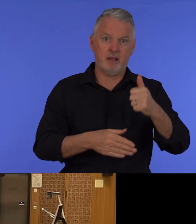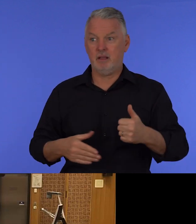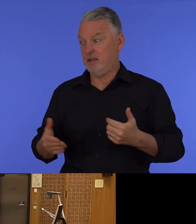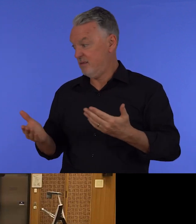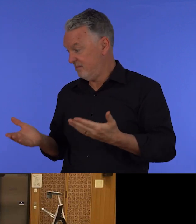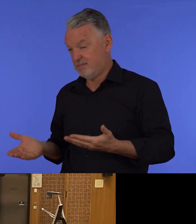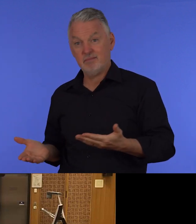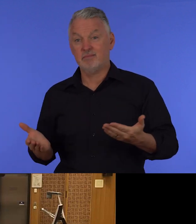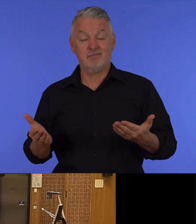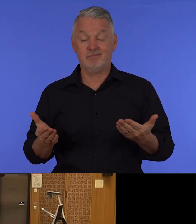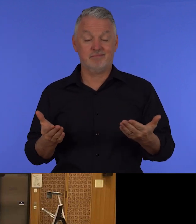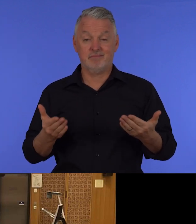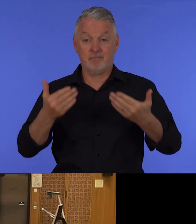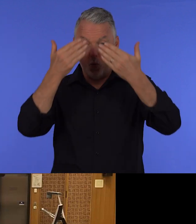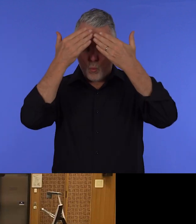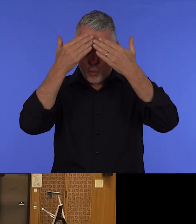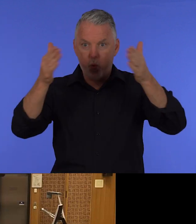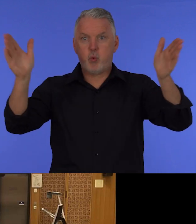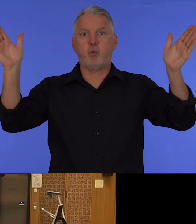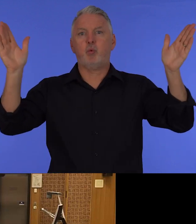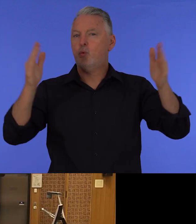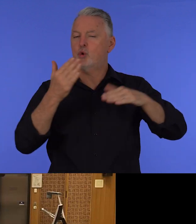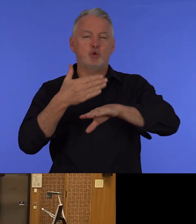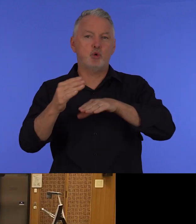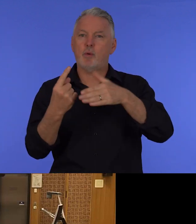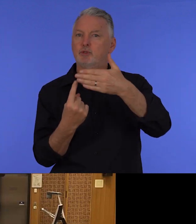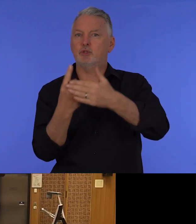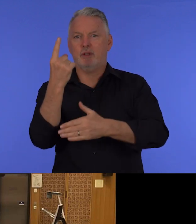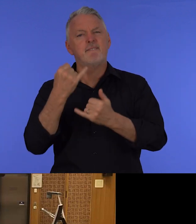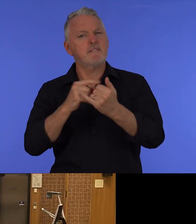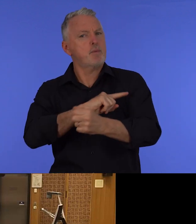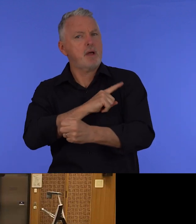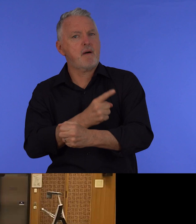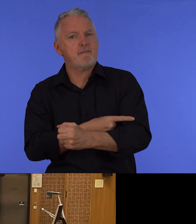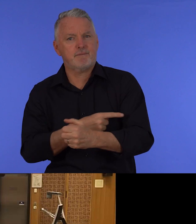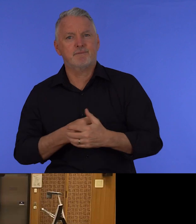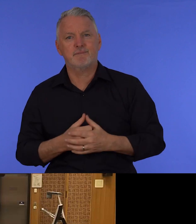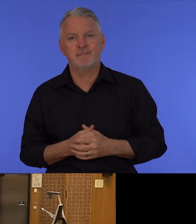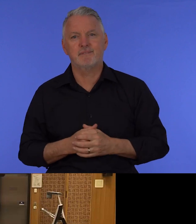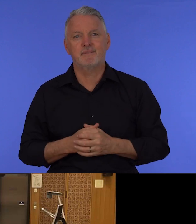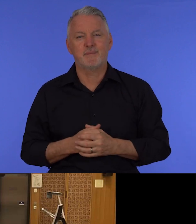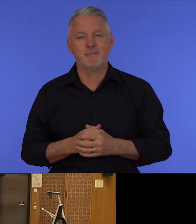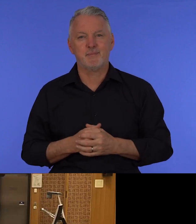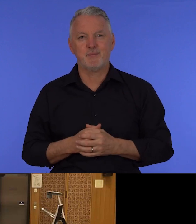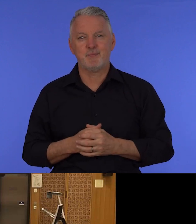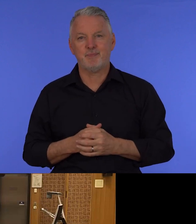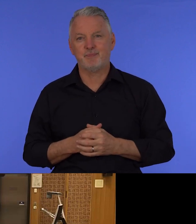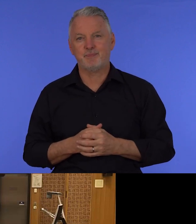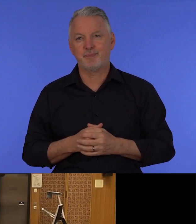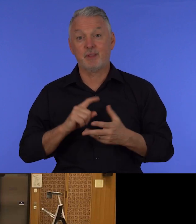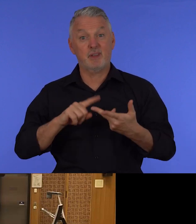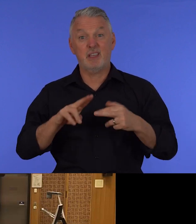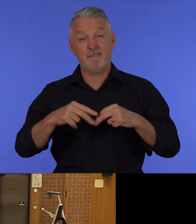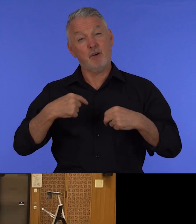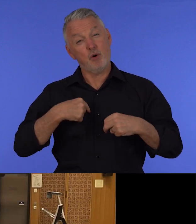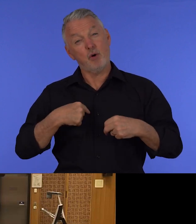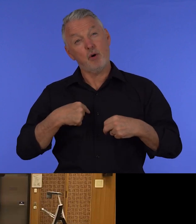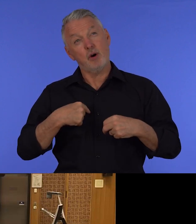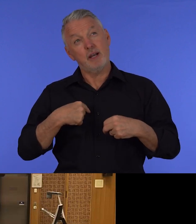ago we were doing, and now it just opened up so many more new opportunities for us.